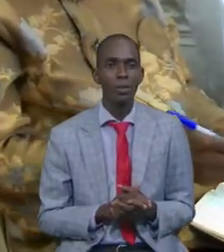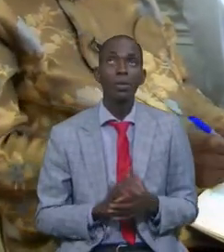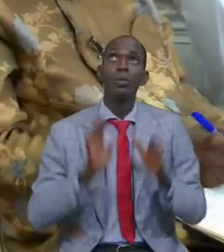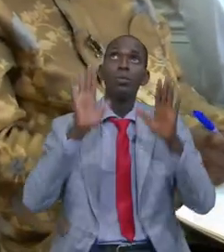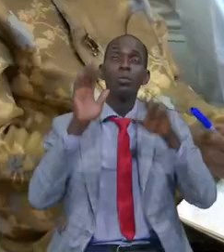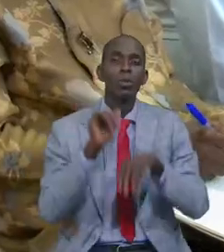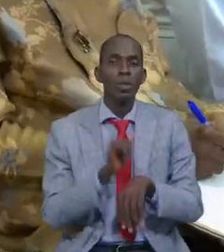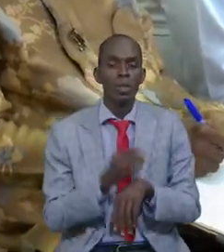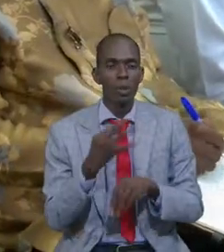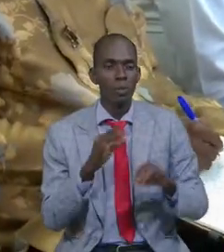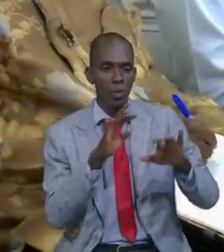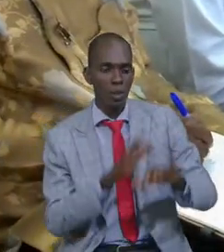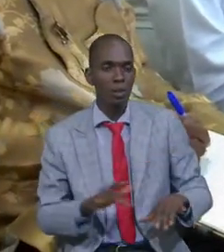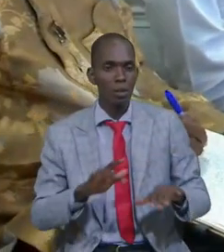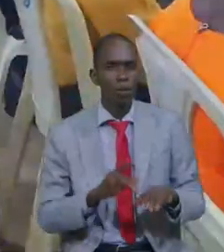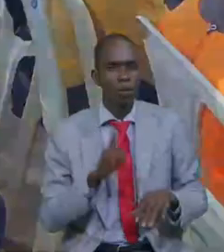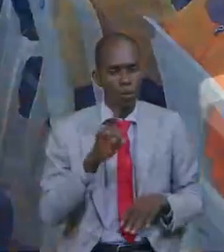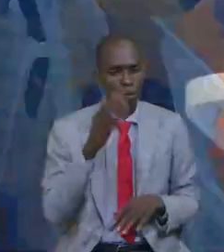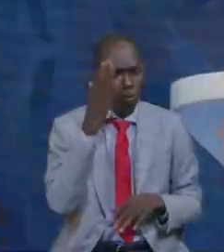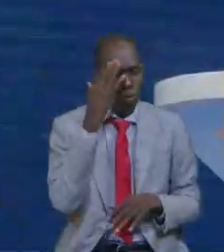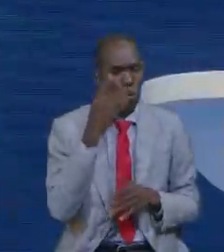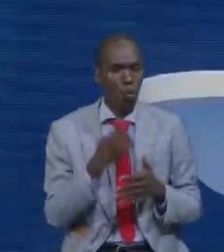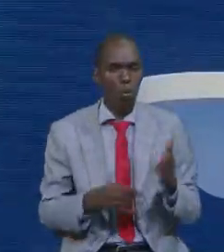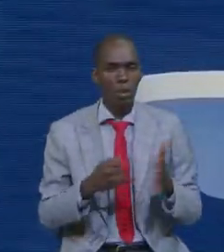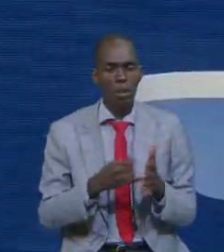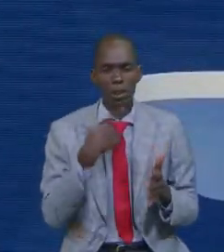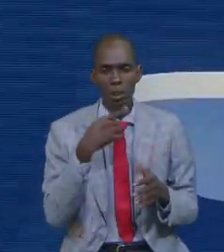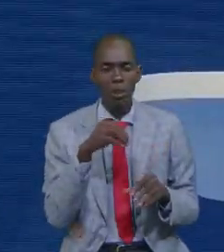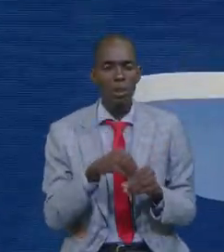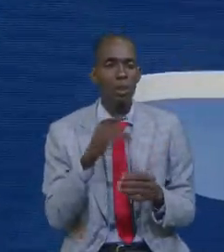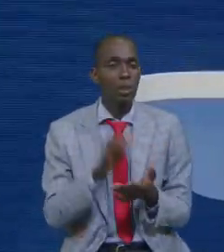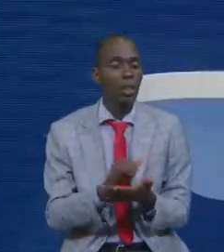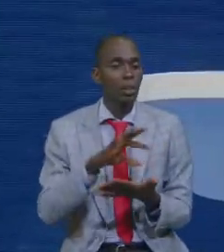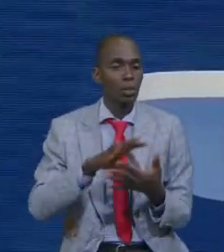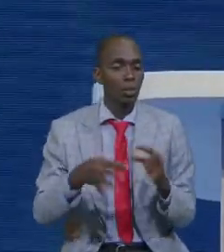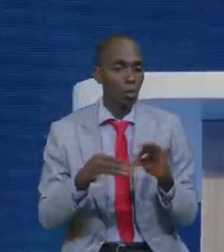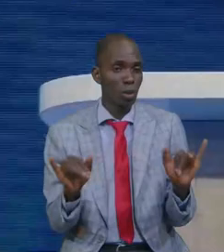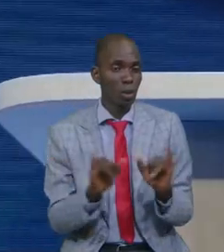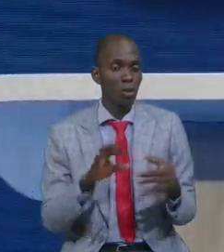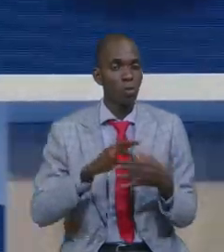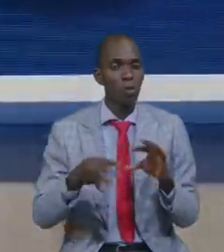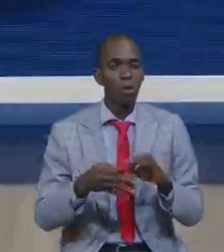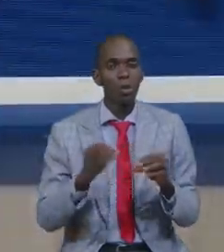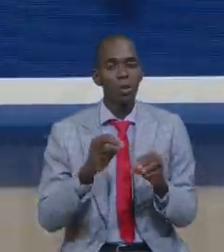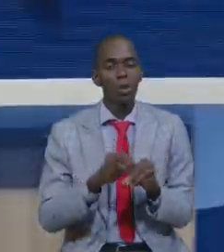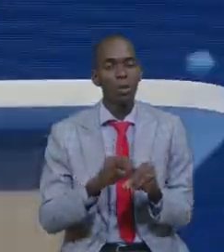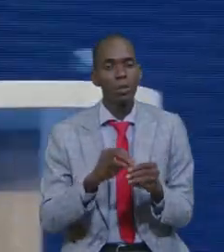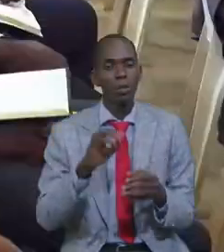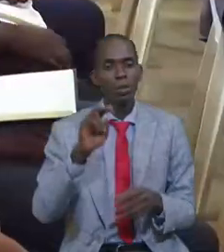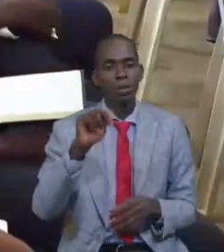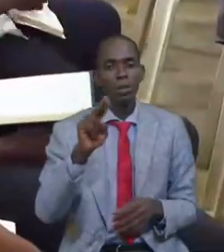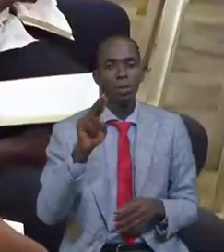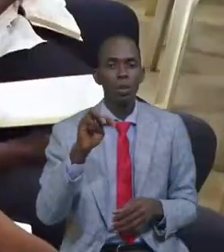Miracle of mercy. You know what it tells us in the story that we're reading in Numbers chapter